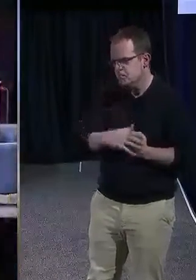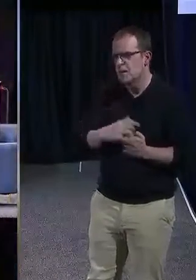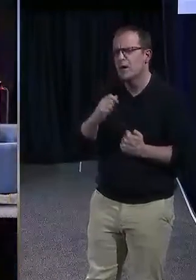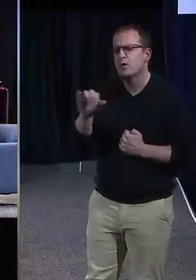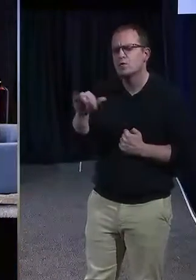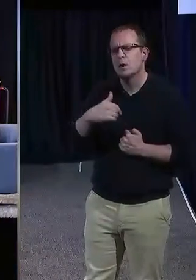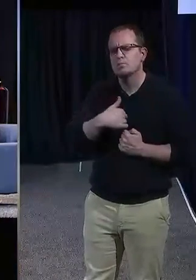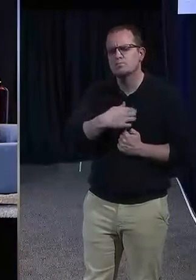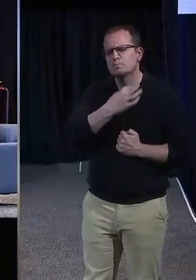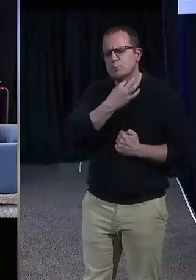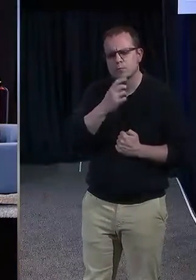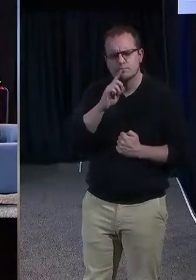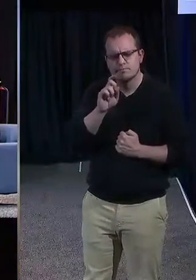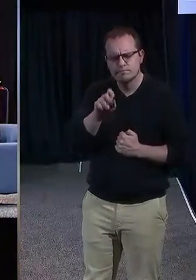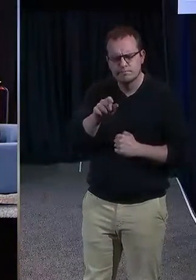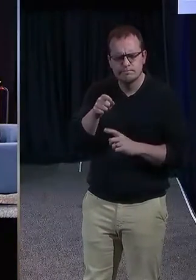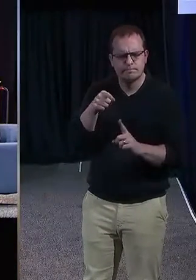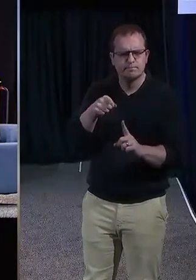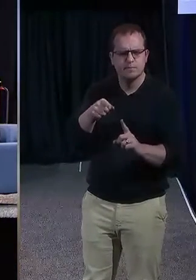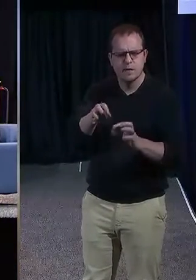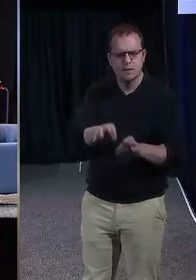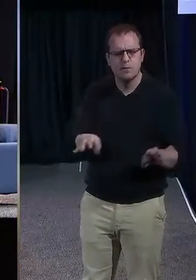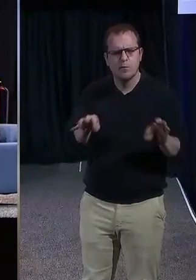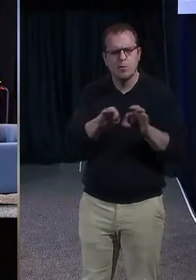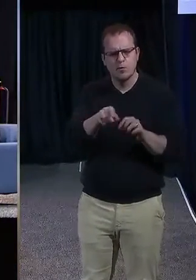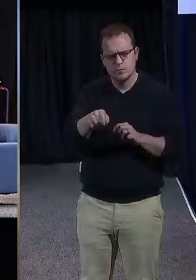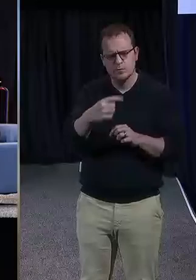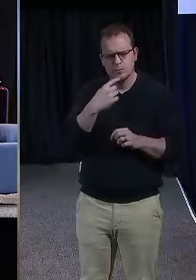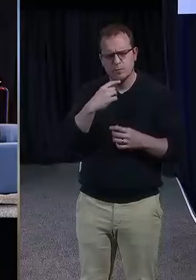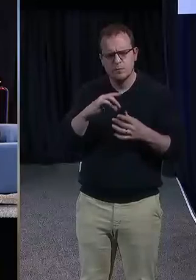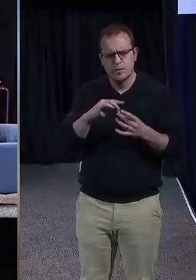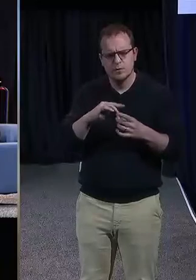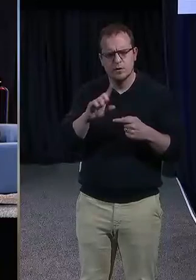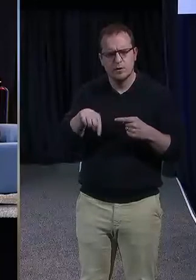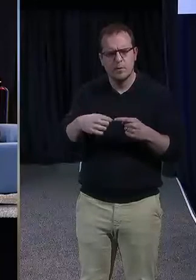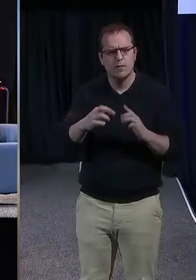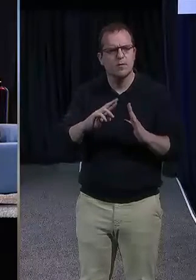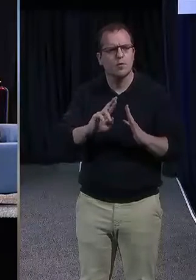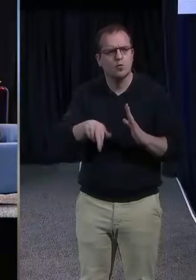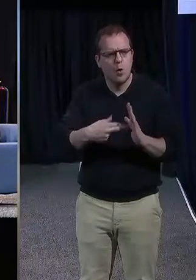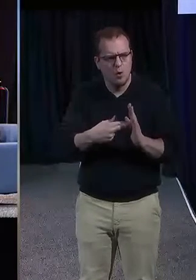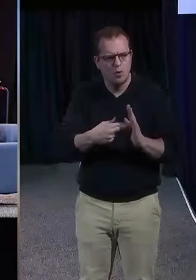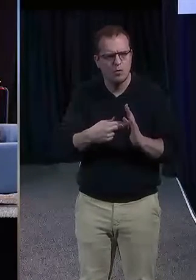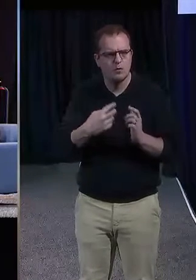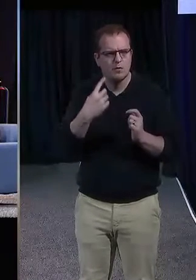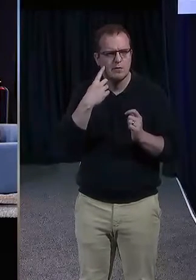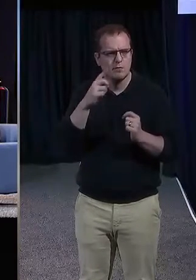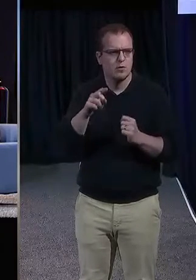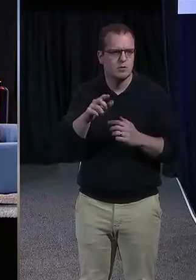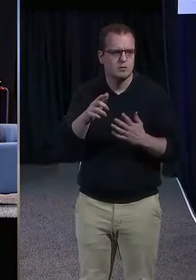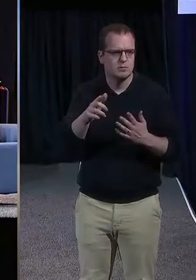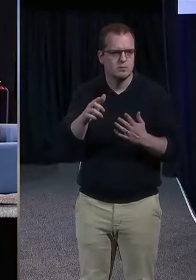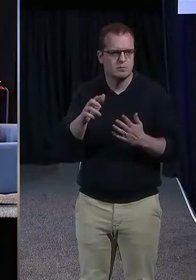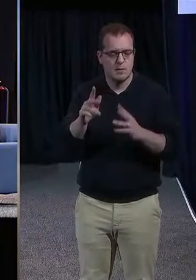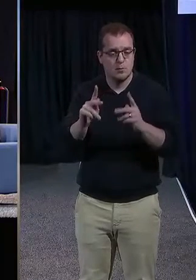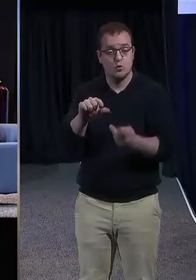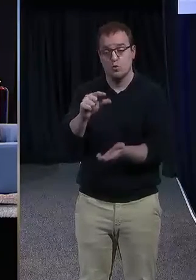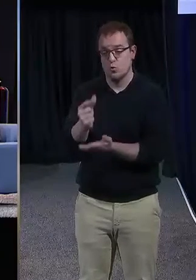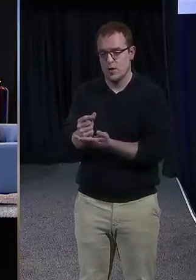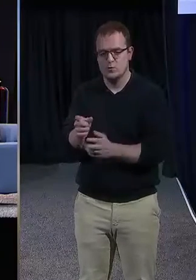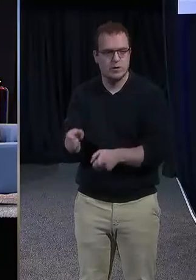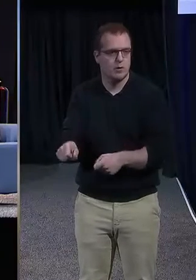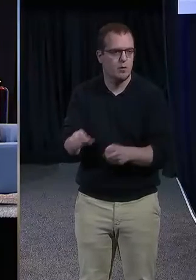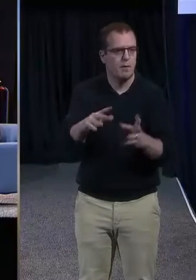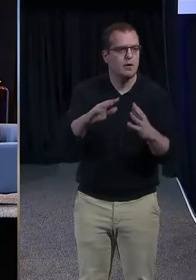want to point out, because it's important that you talked about the roles that these graduates play in community,